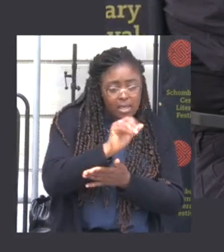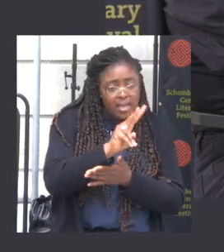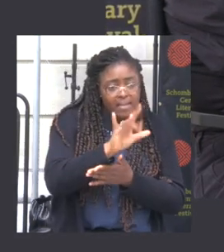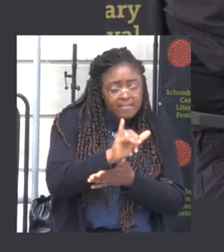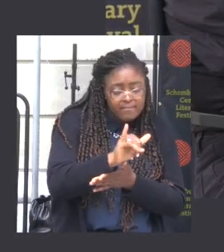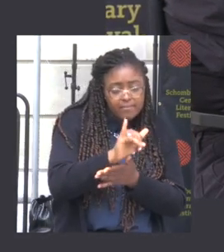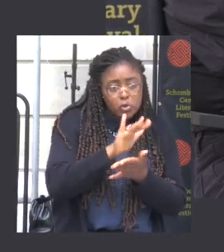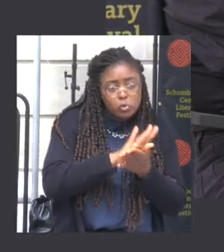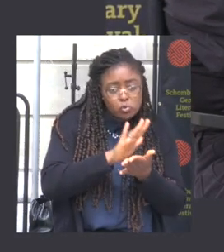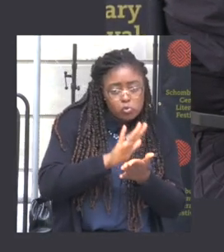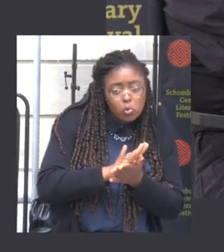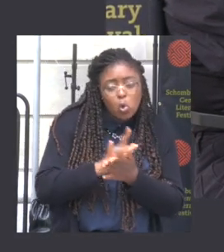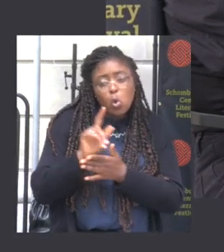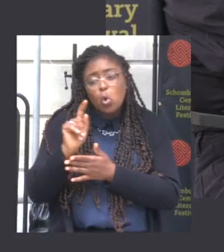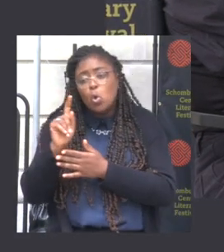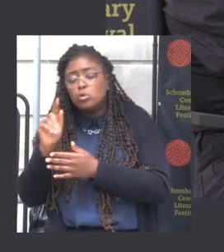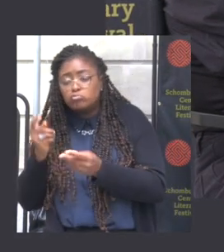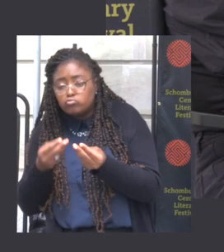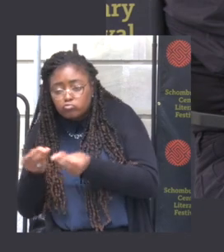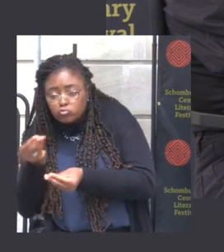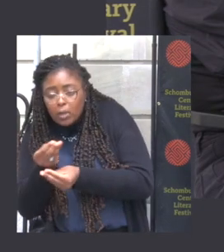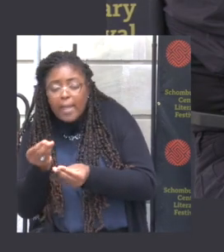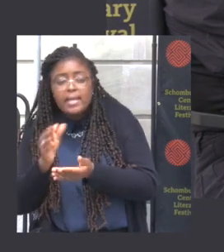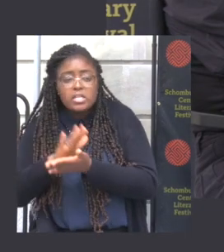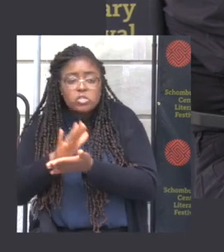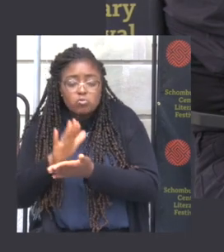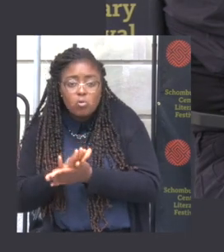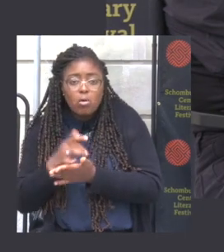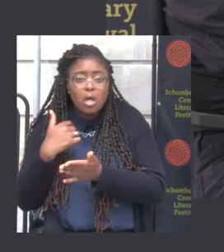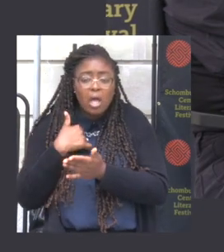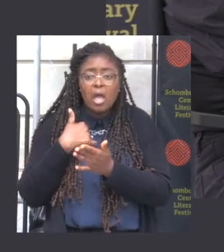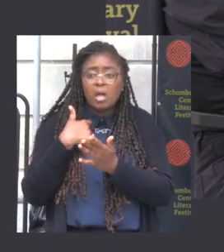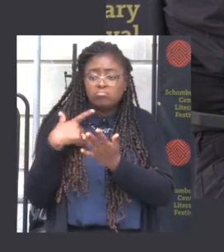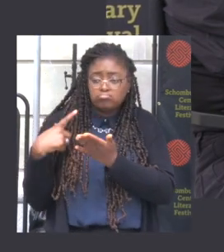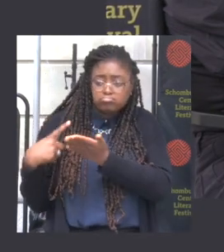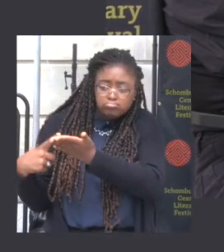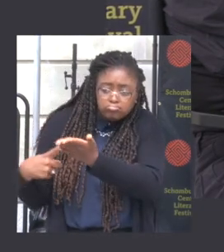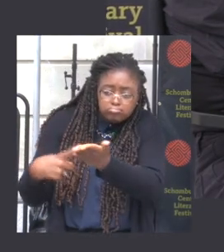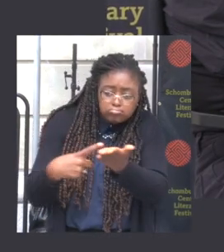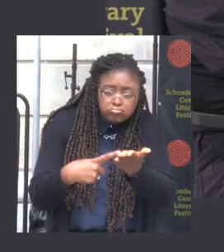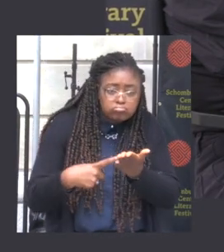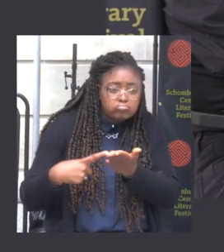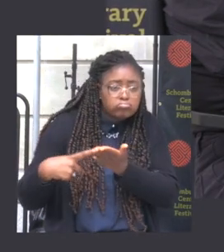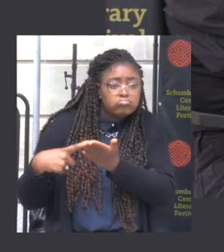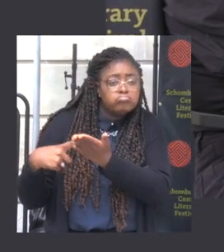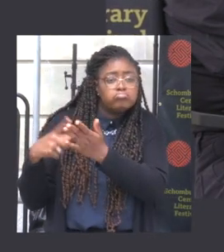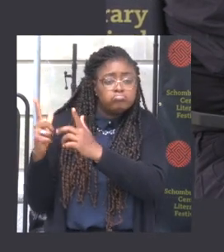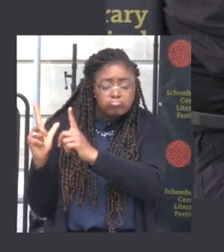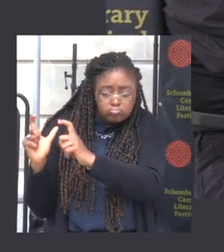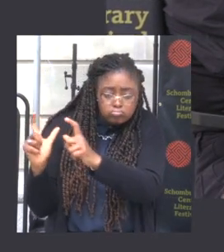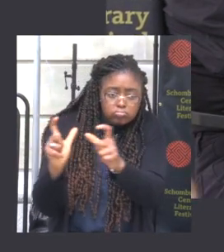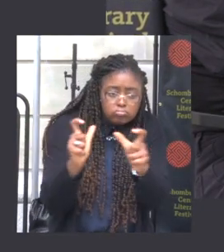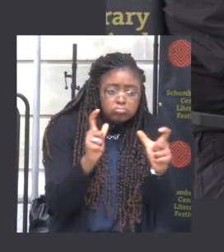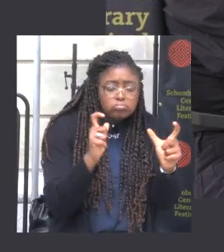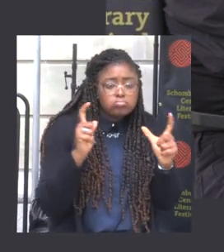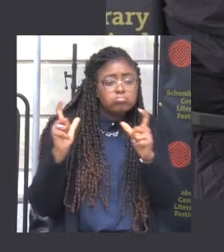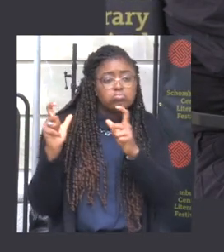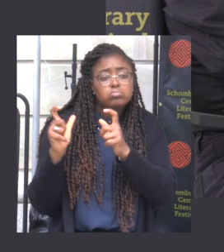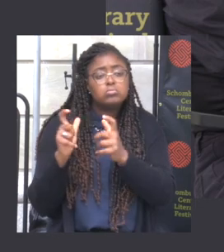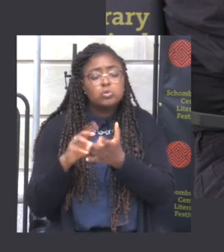and students and staff, and really just trying to document what black life looks like in these educational institutions in the 21st century.